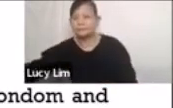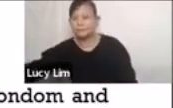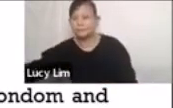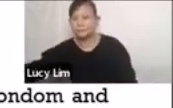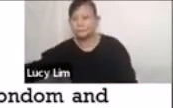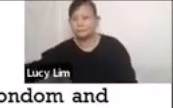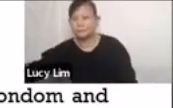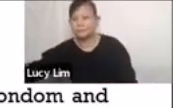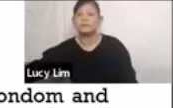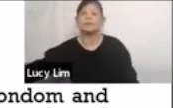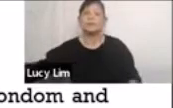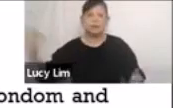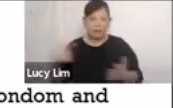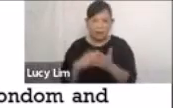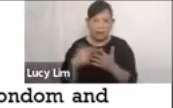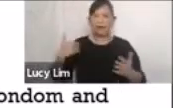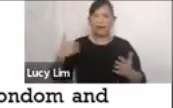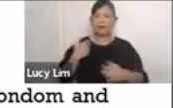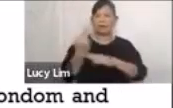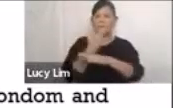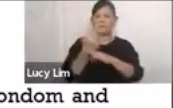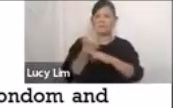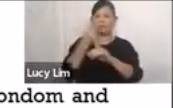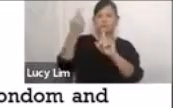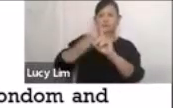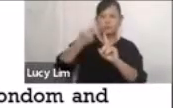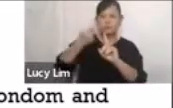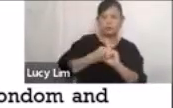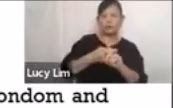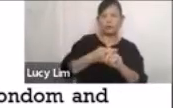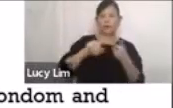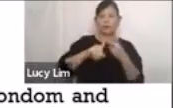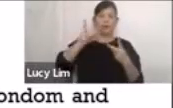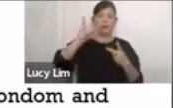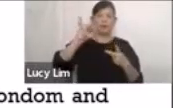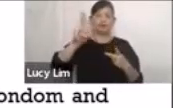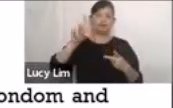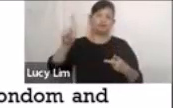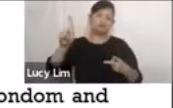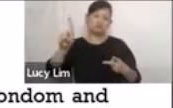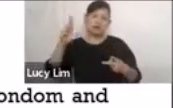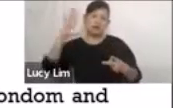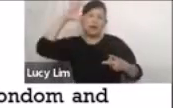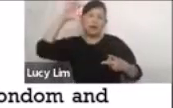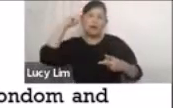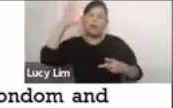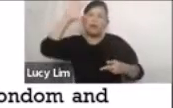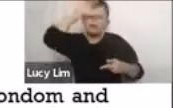use of condoms and IUD did not give sexual satisfaction. Vasectomy made a man